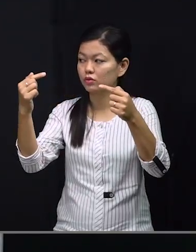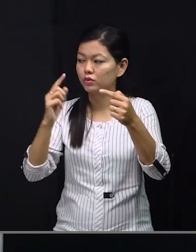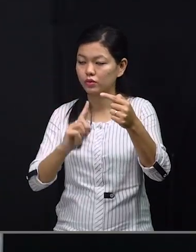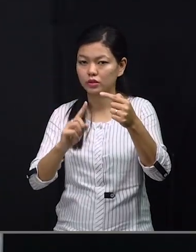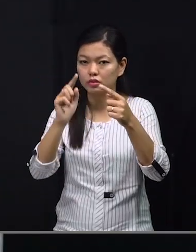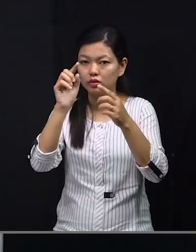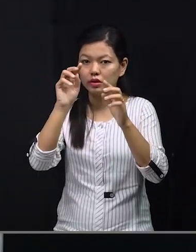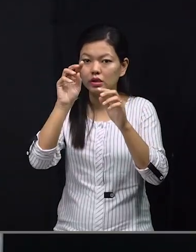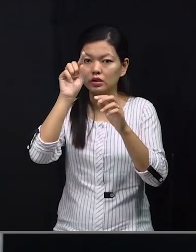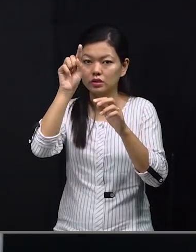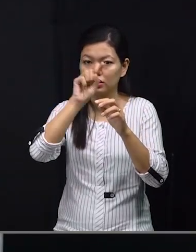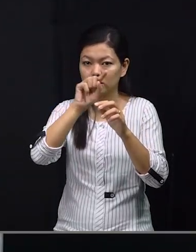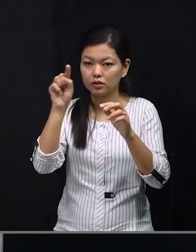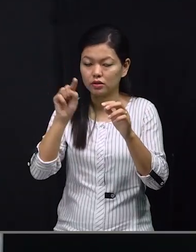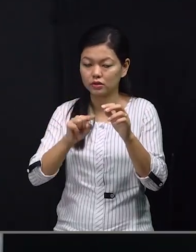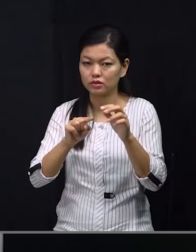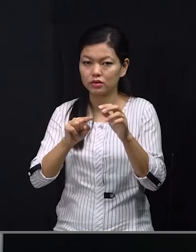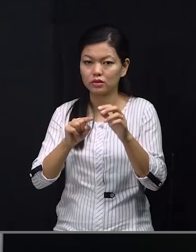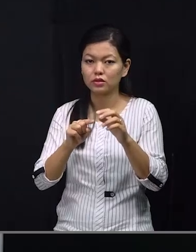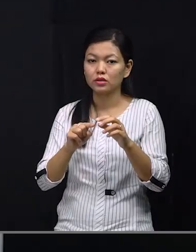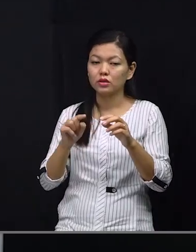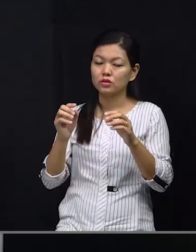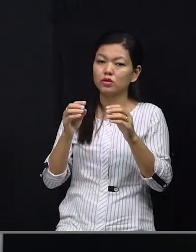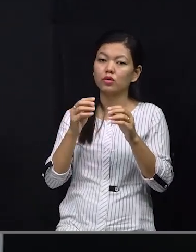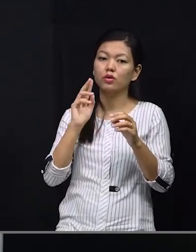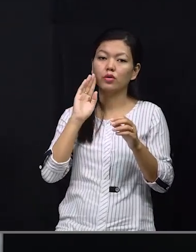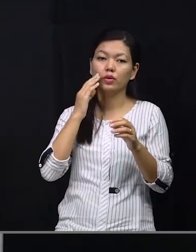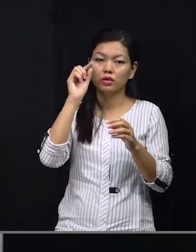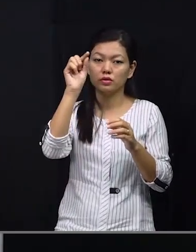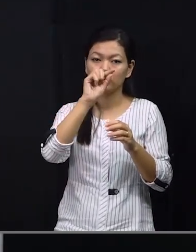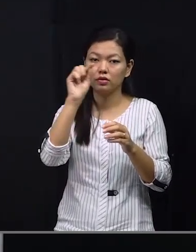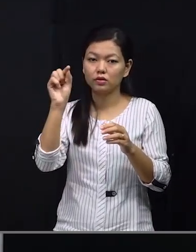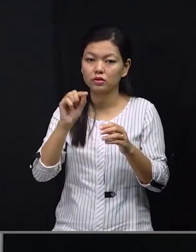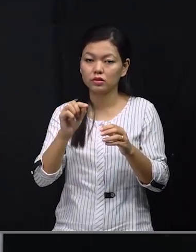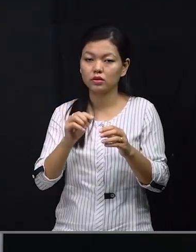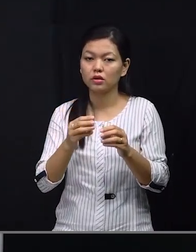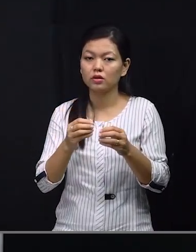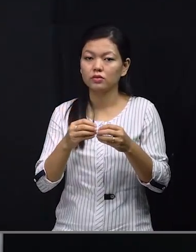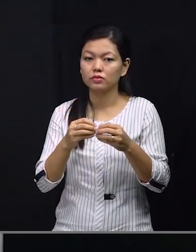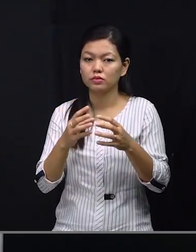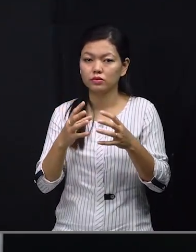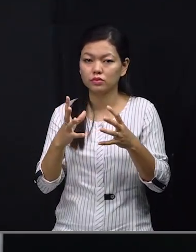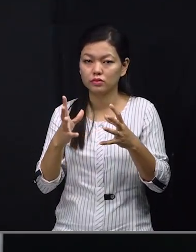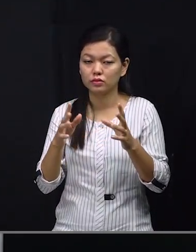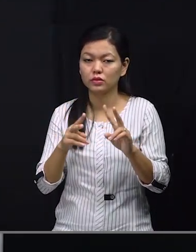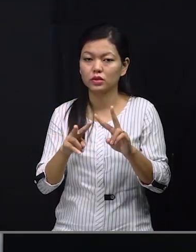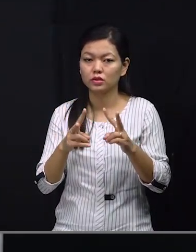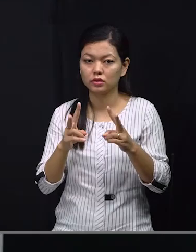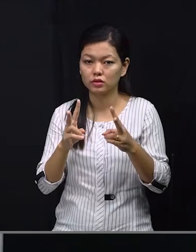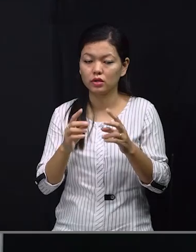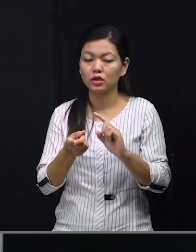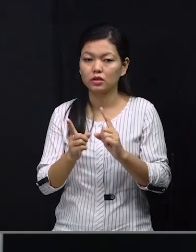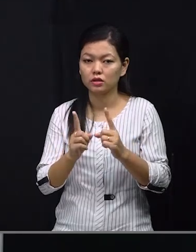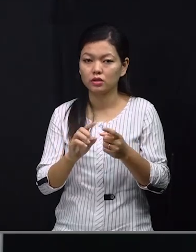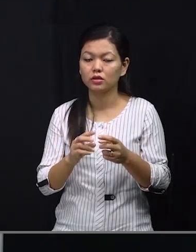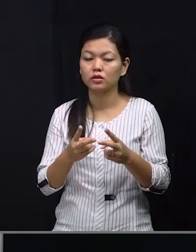when the surface area of the molecule decreases, the magnitude of van der Waals forces of attraction decreases, and therefore